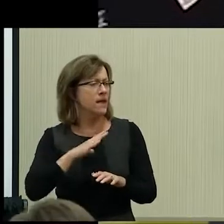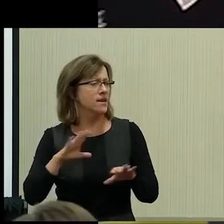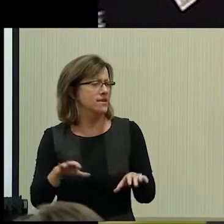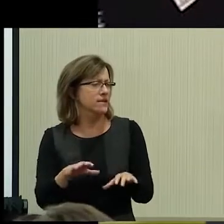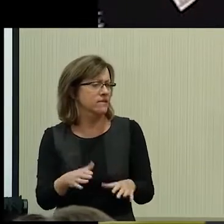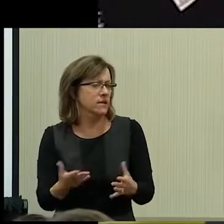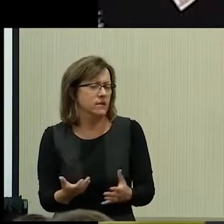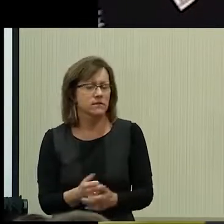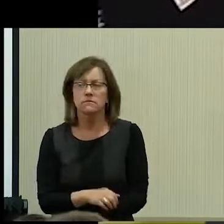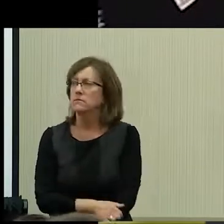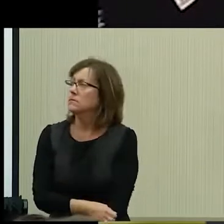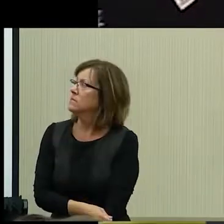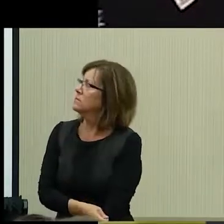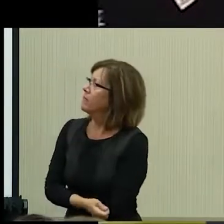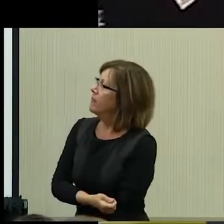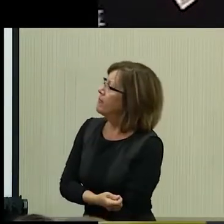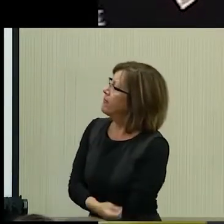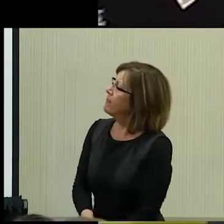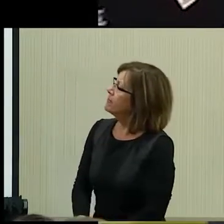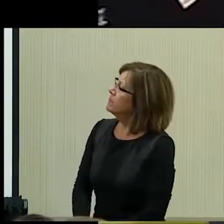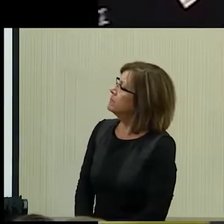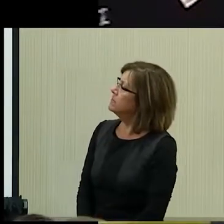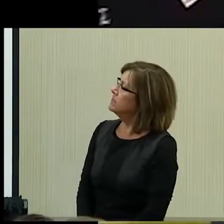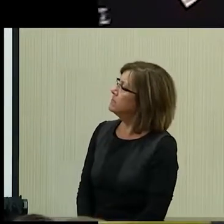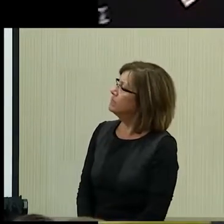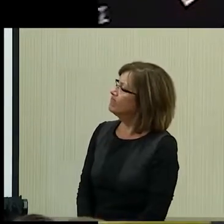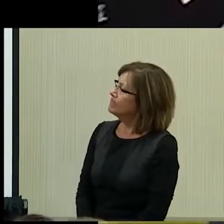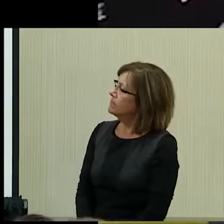Yeah. What are you going to put on blue?